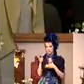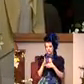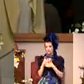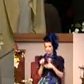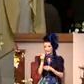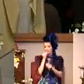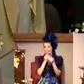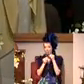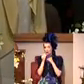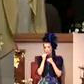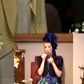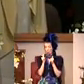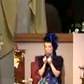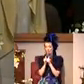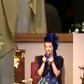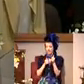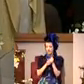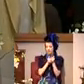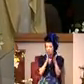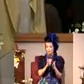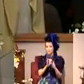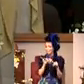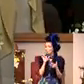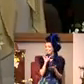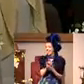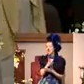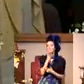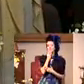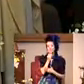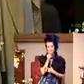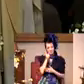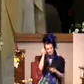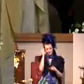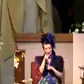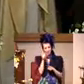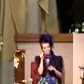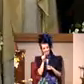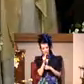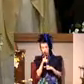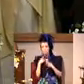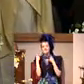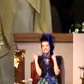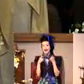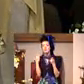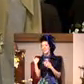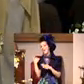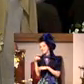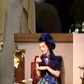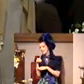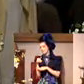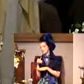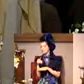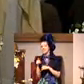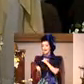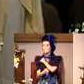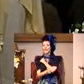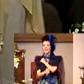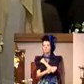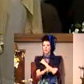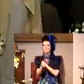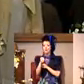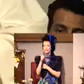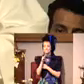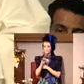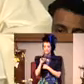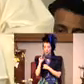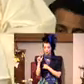a meal with his followers that our Jewish brothers and sisters celebrated last night, the Passover meal. And as we shared here on